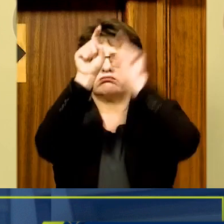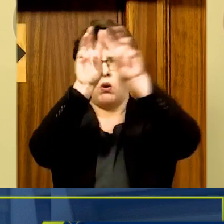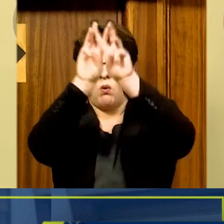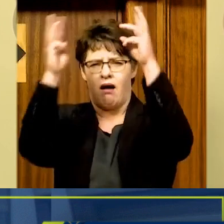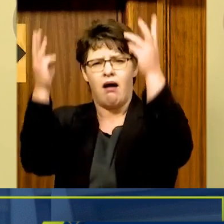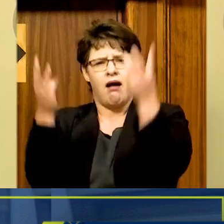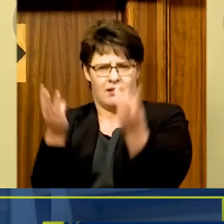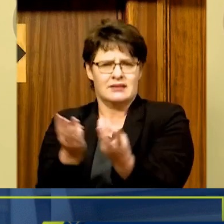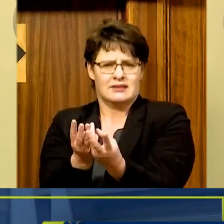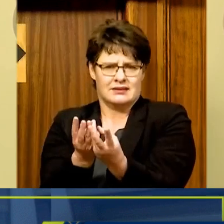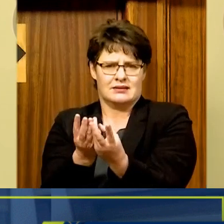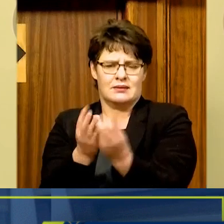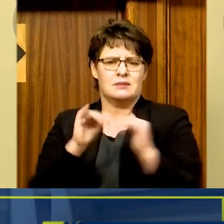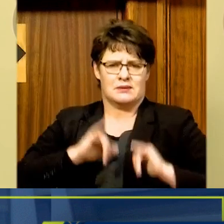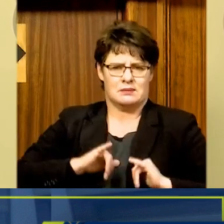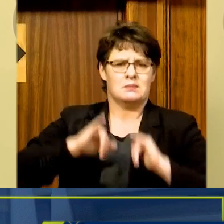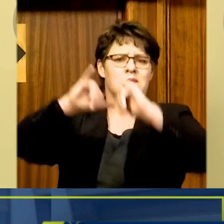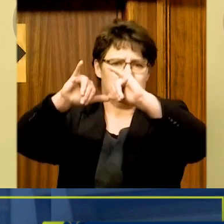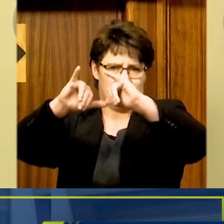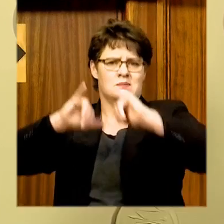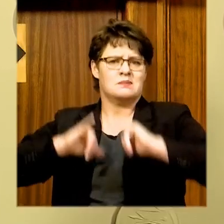world are